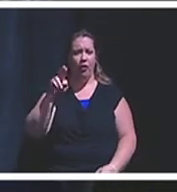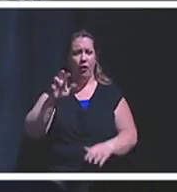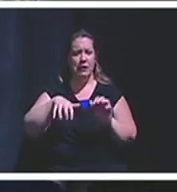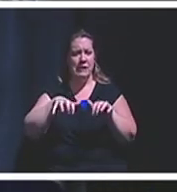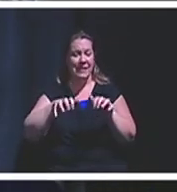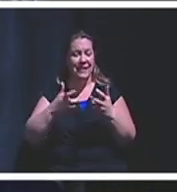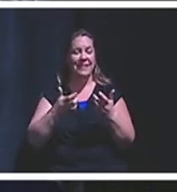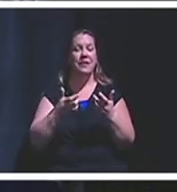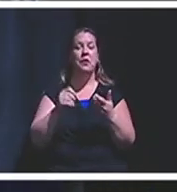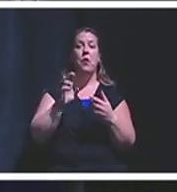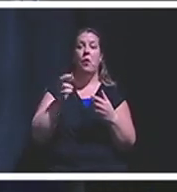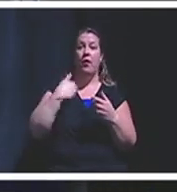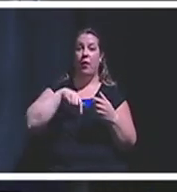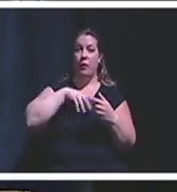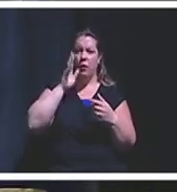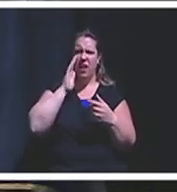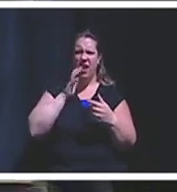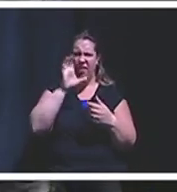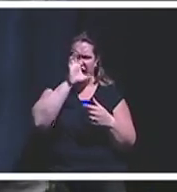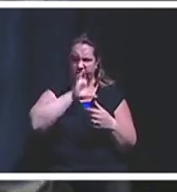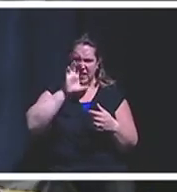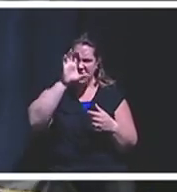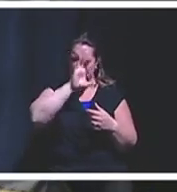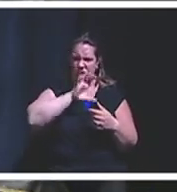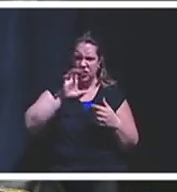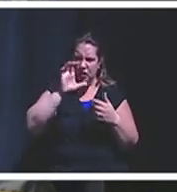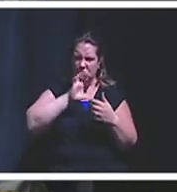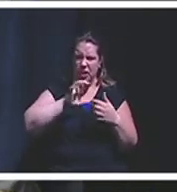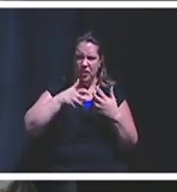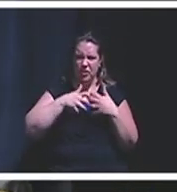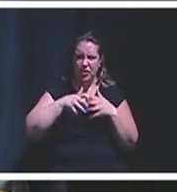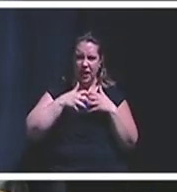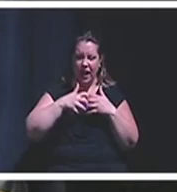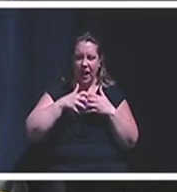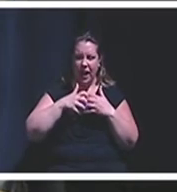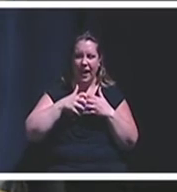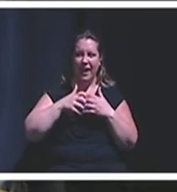or that we would have search engine optimization,